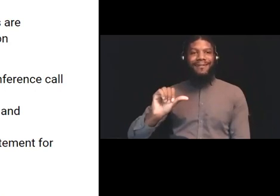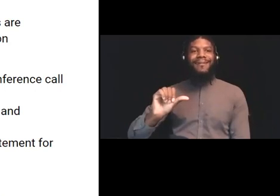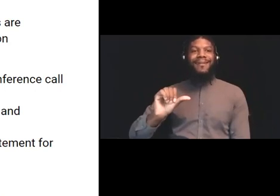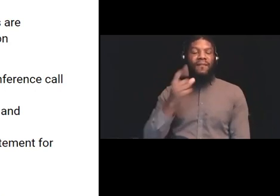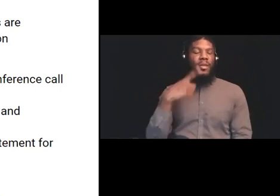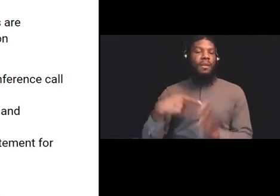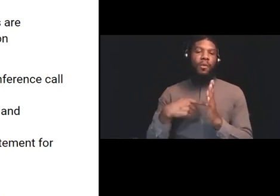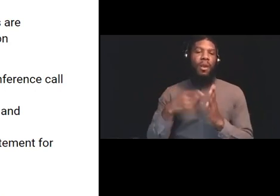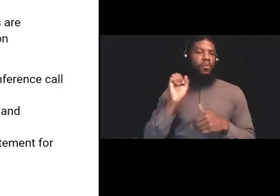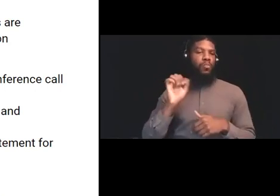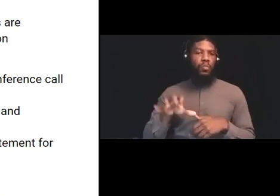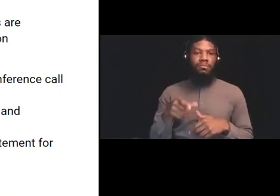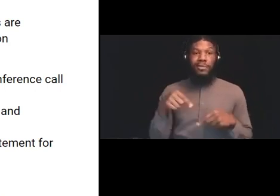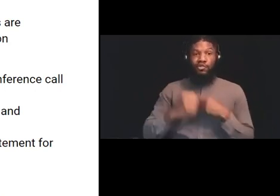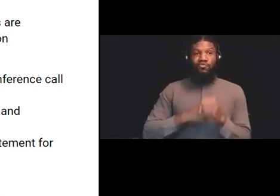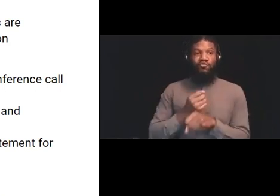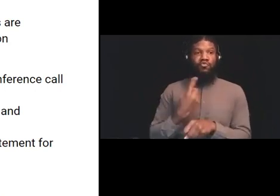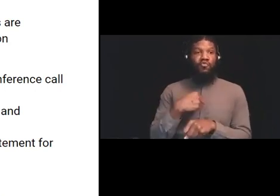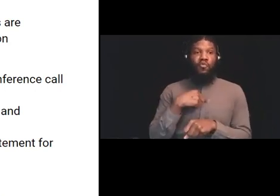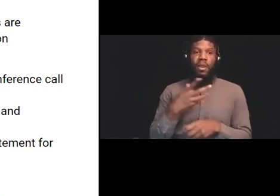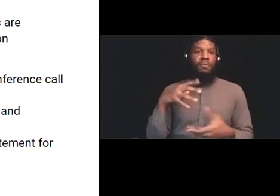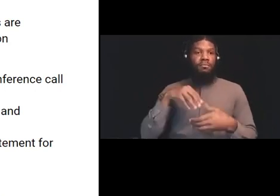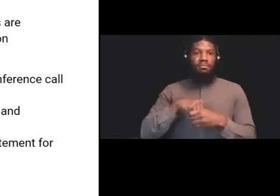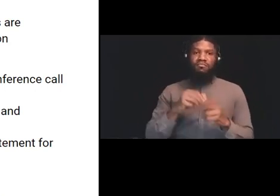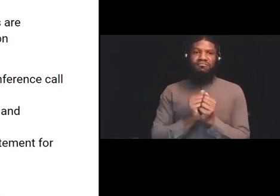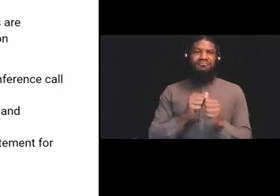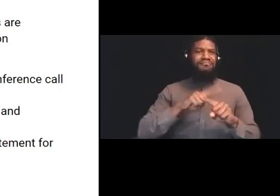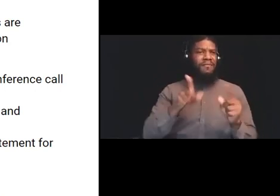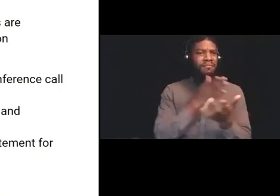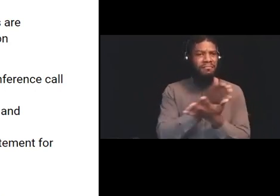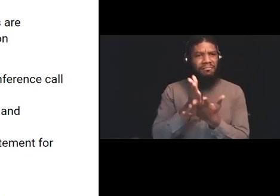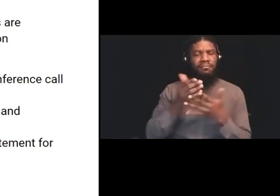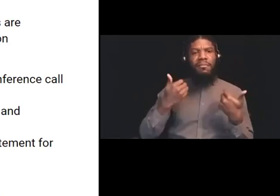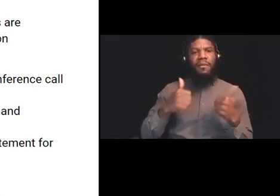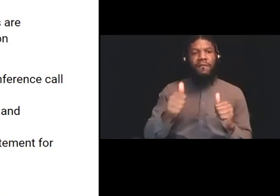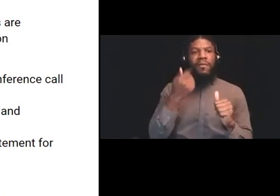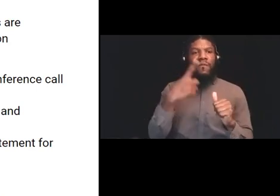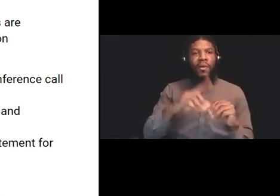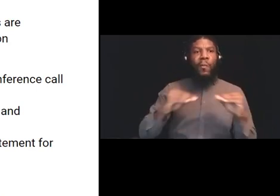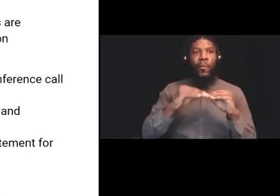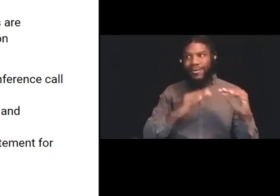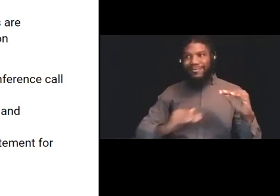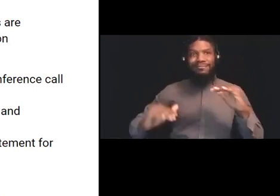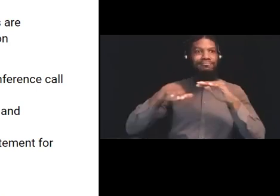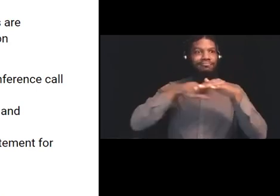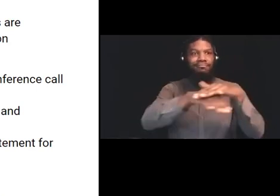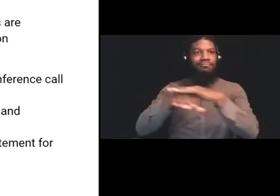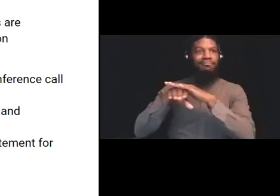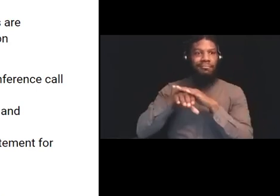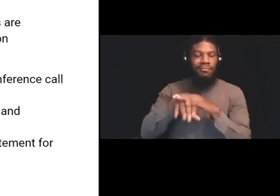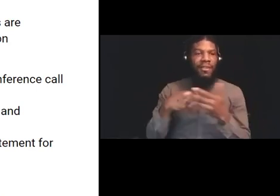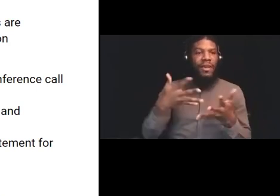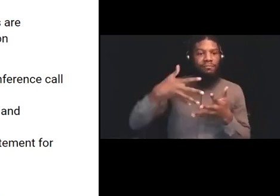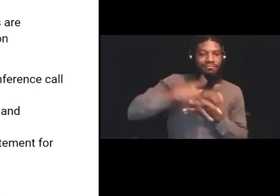for example, this year we contributed to the various efforts to ensure accessibility principles were built into the